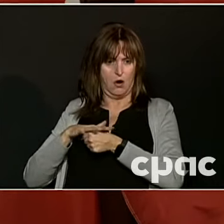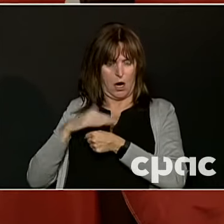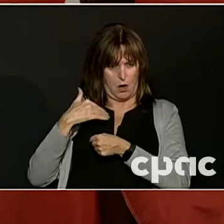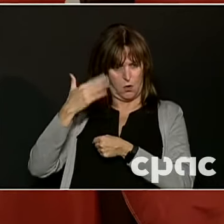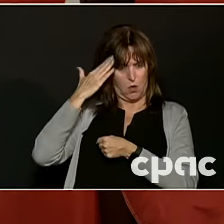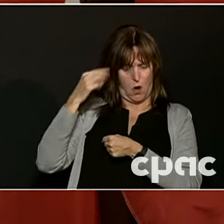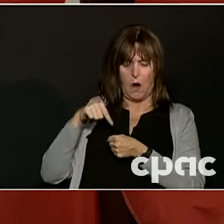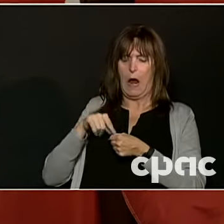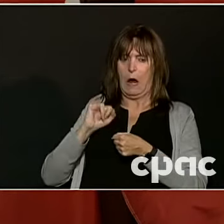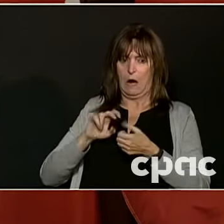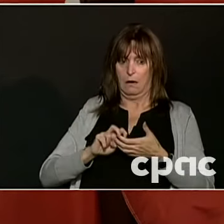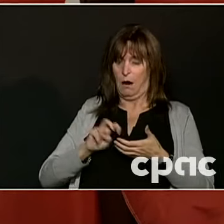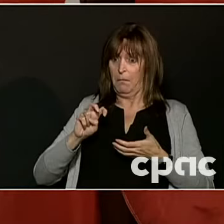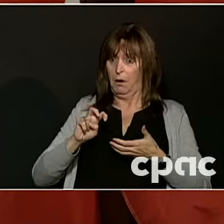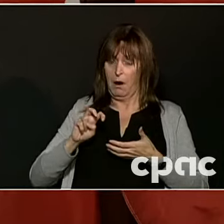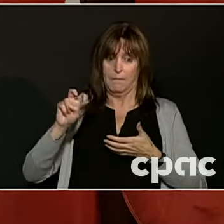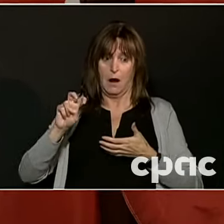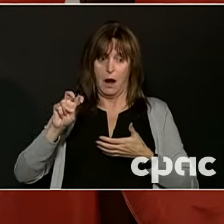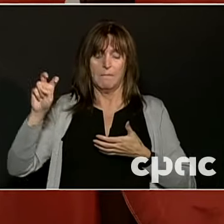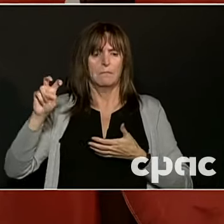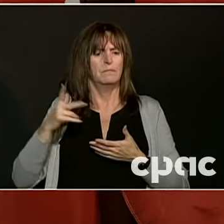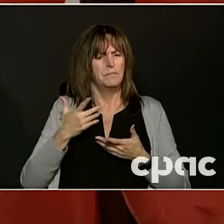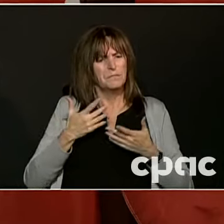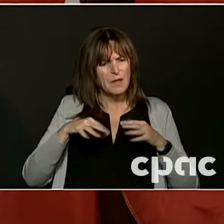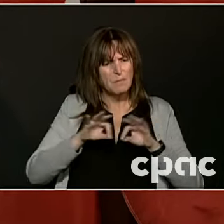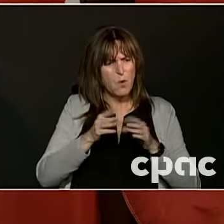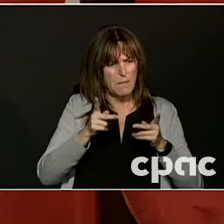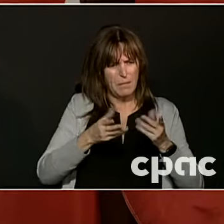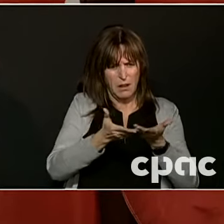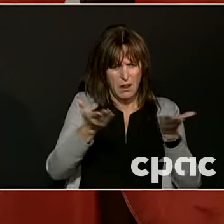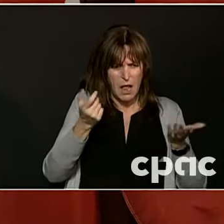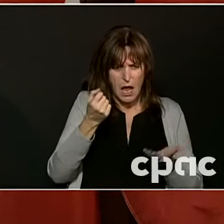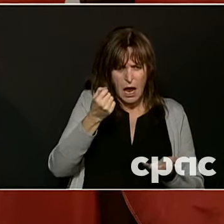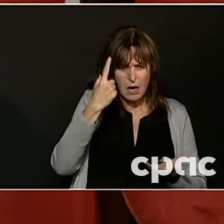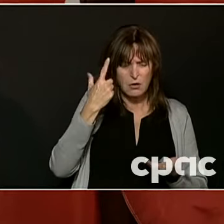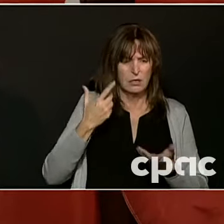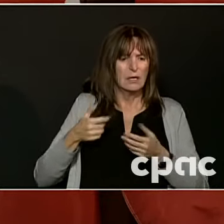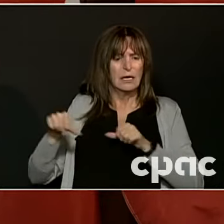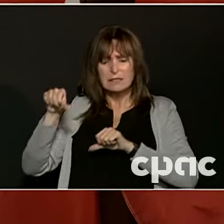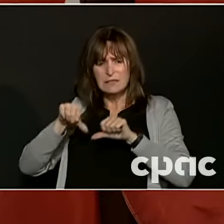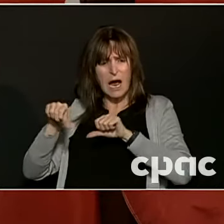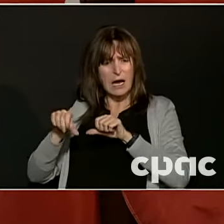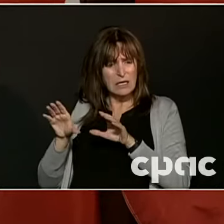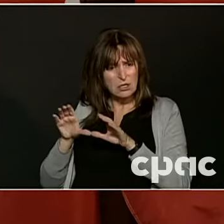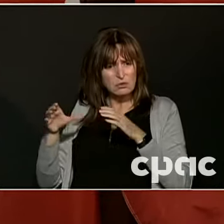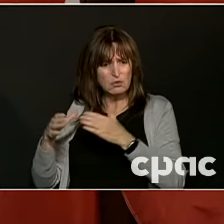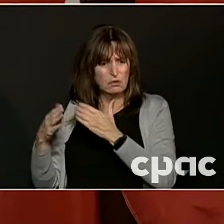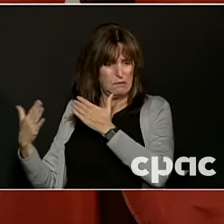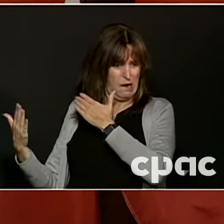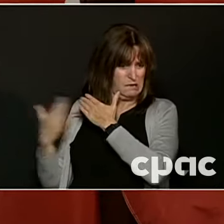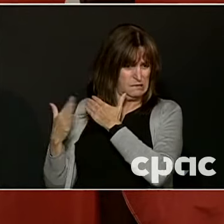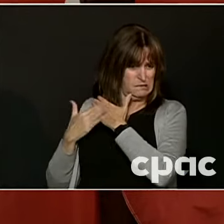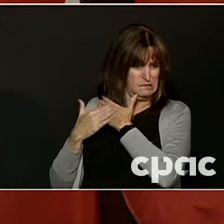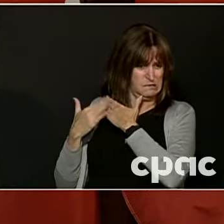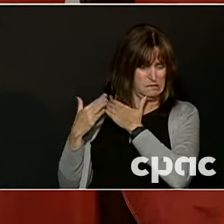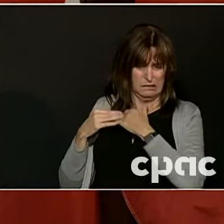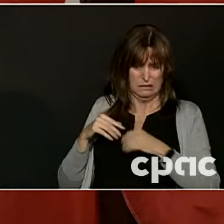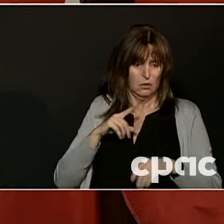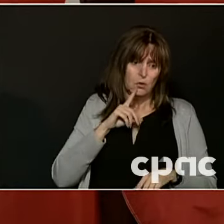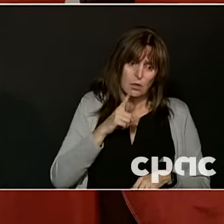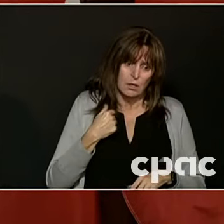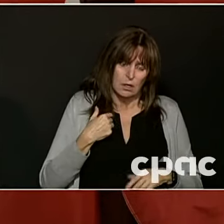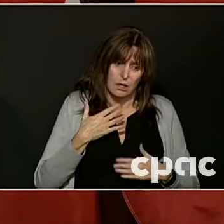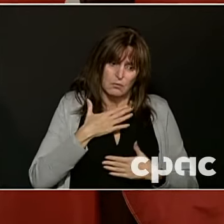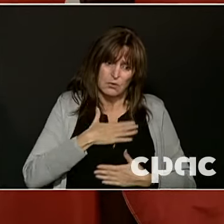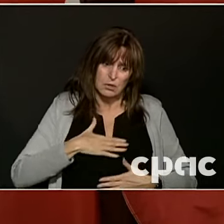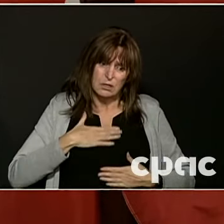rates and that are all very critical, and we have many scientific groups that are weighing in now, and I think I appreciate the comment by Dr. Peter